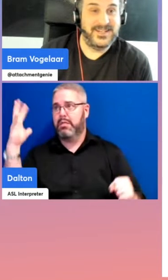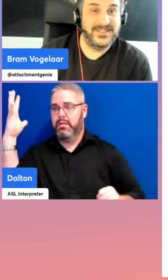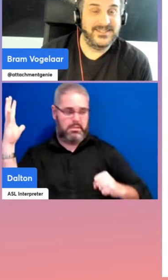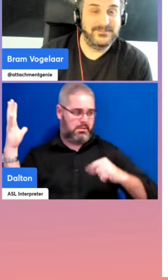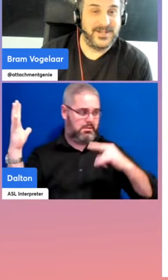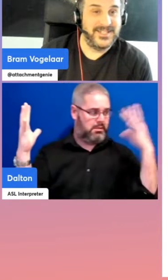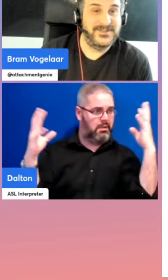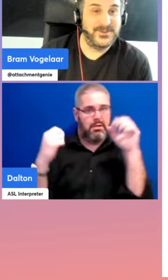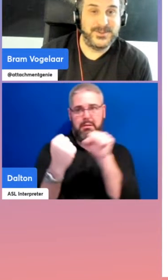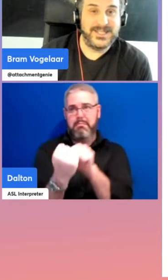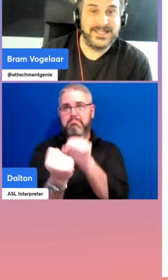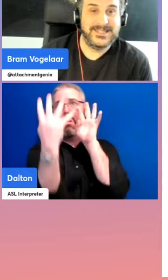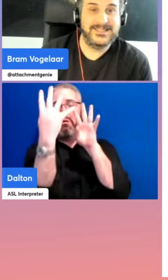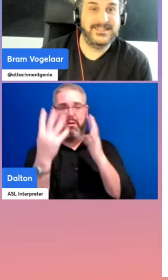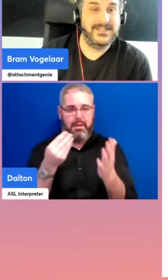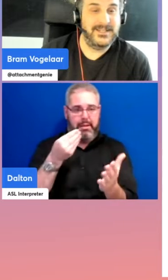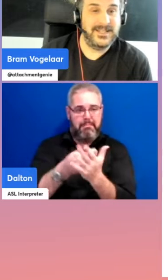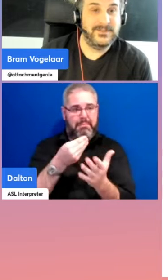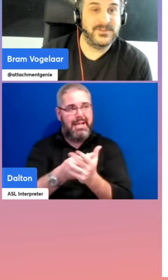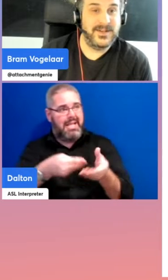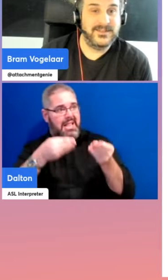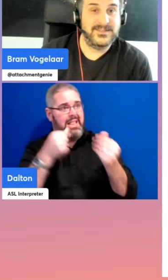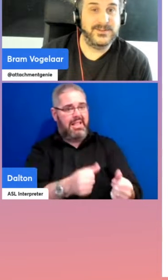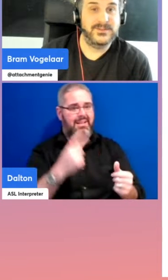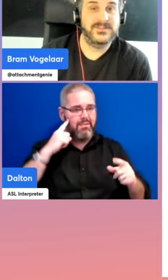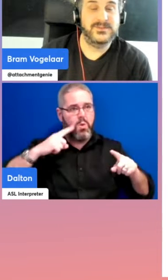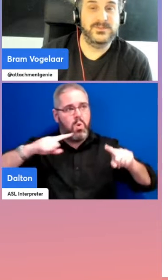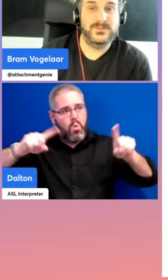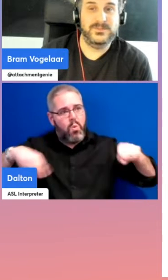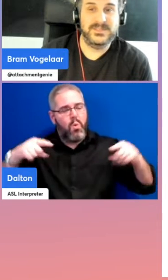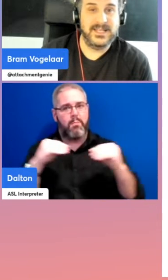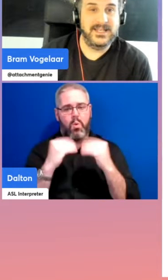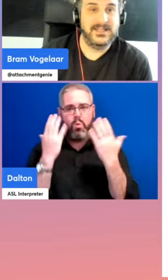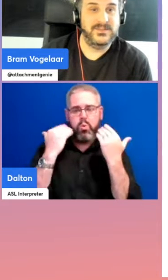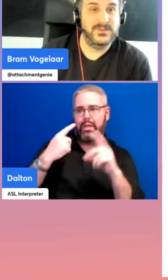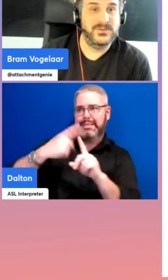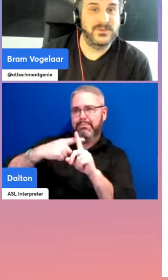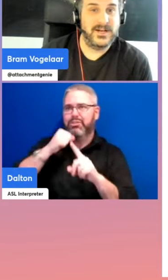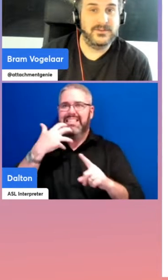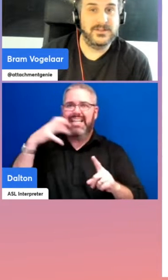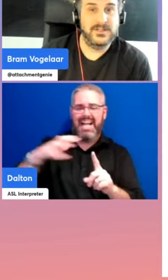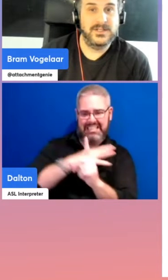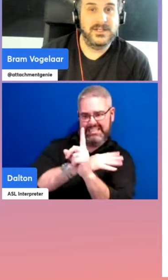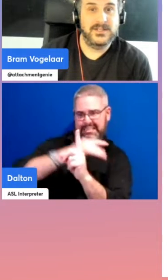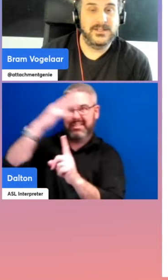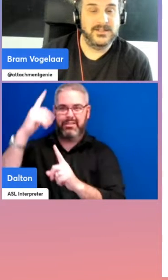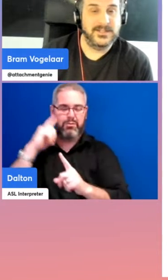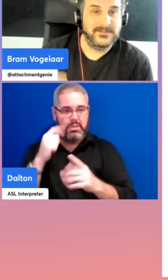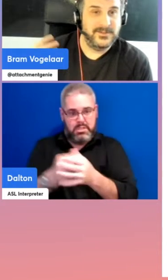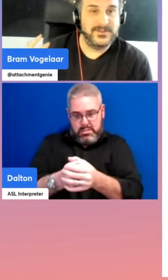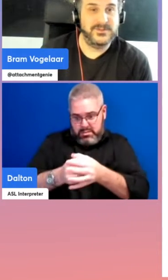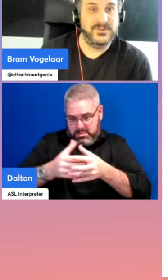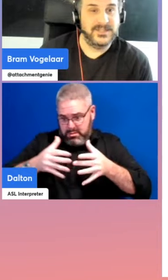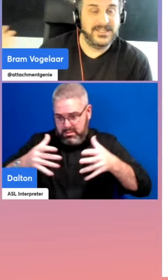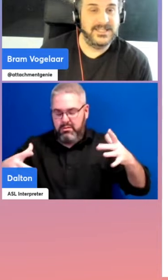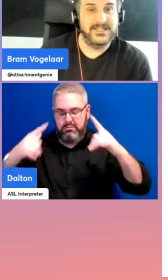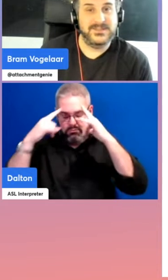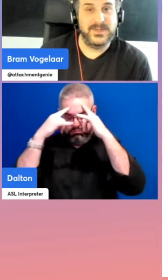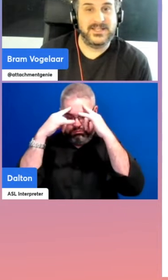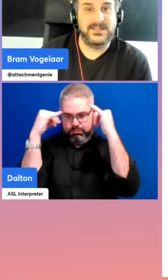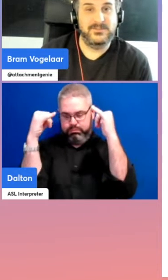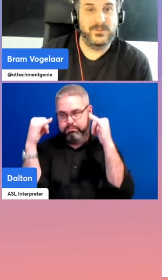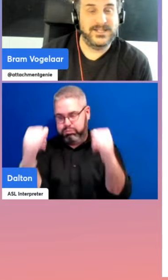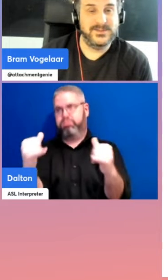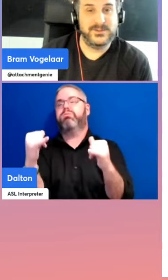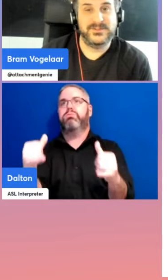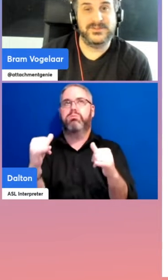need to find money to cool it. It was very slow. So scaling took forever. And during the years,